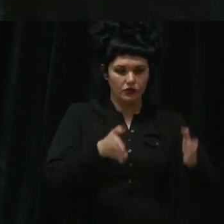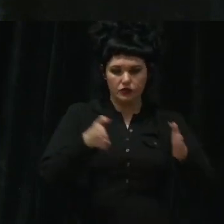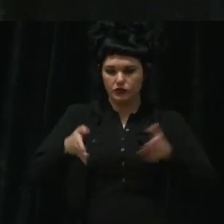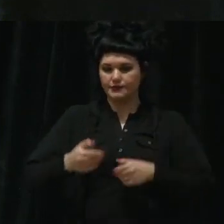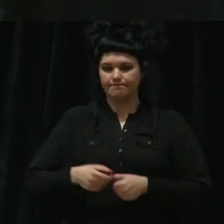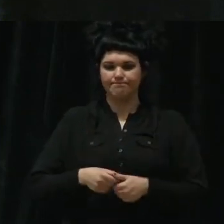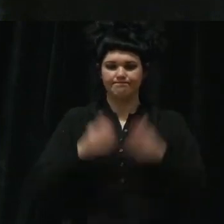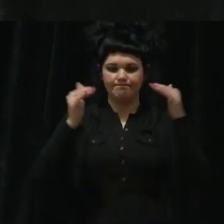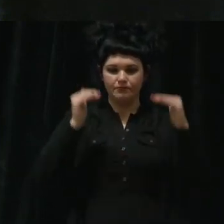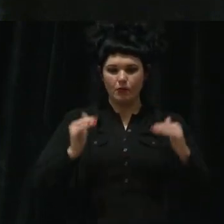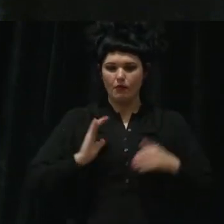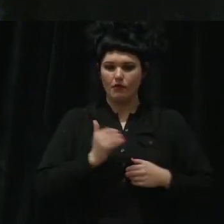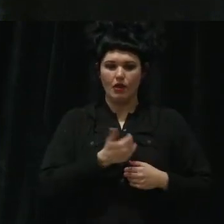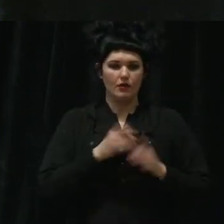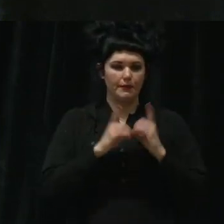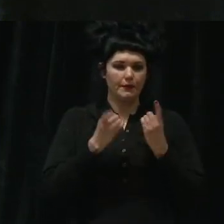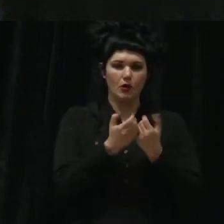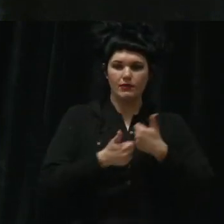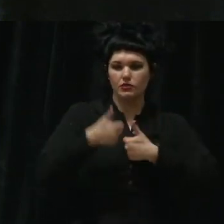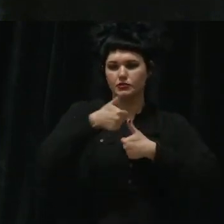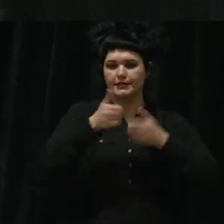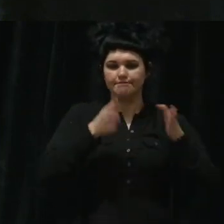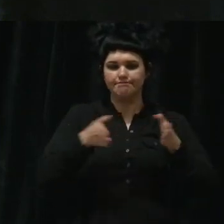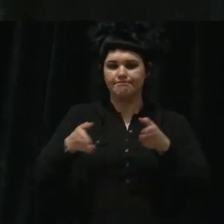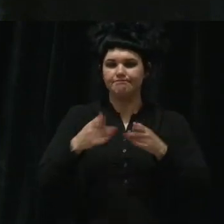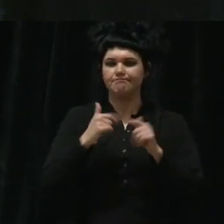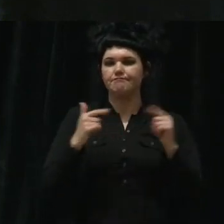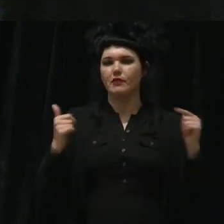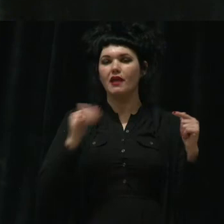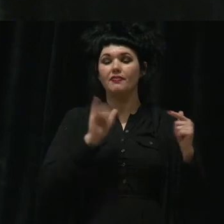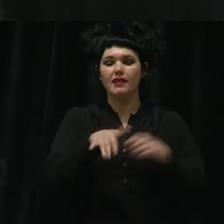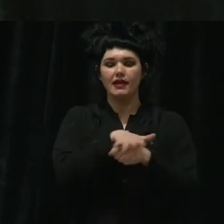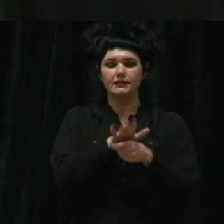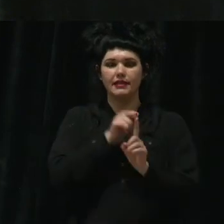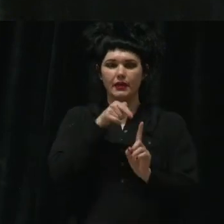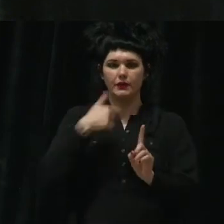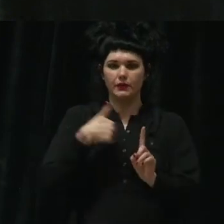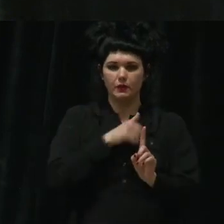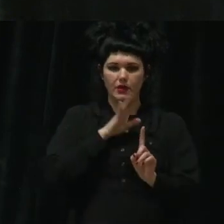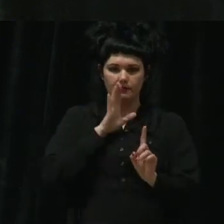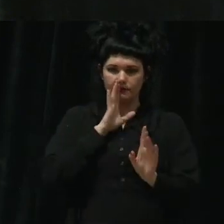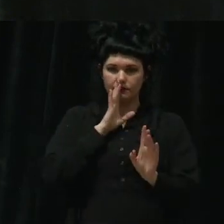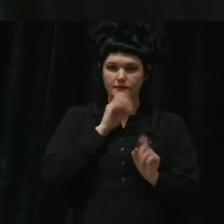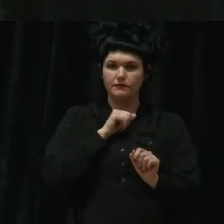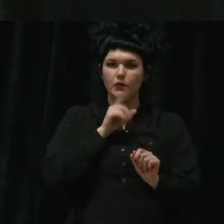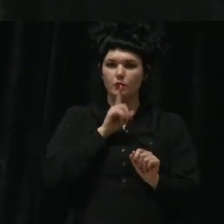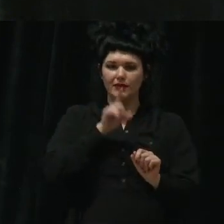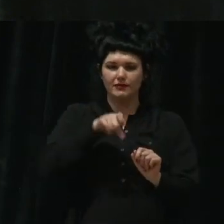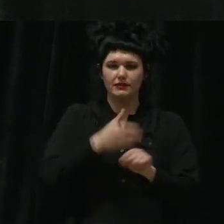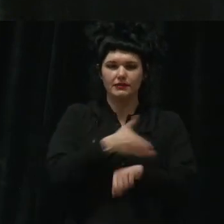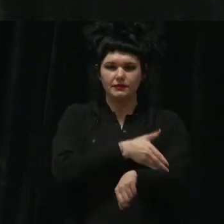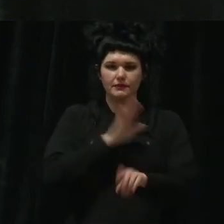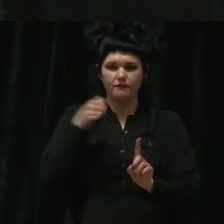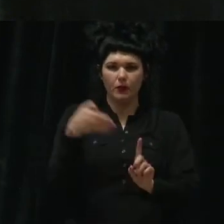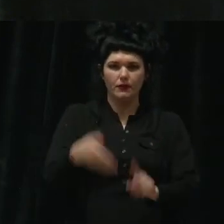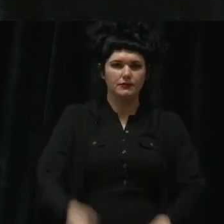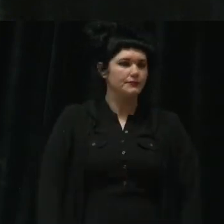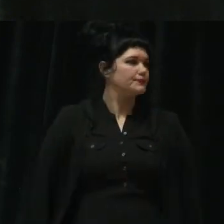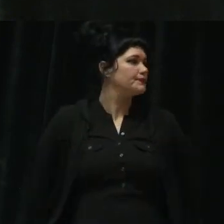department chairs, et cetera, is an area that is in need and will be in focus.